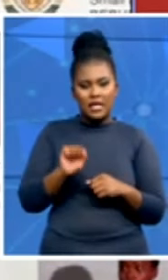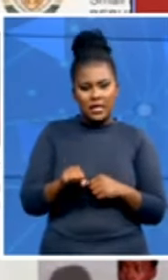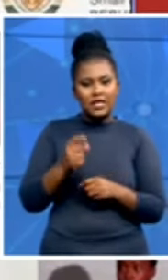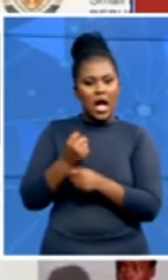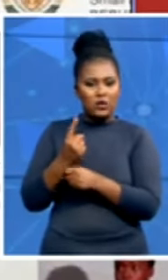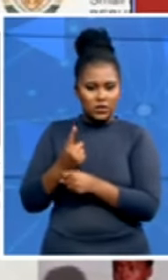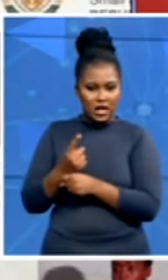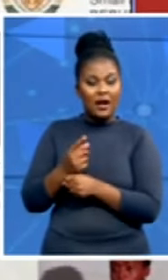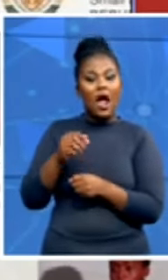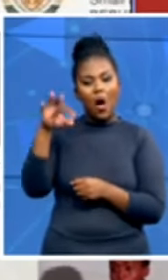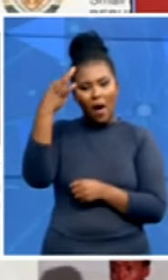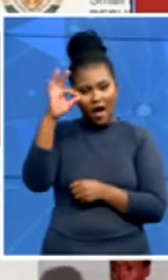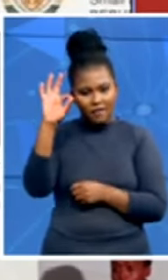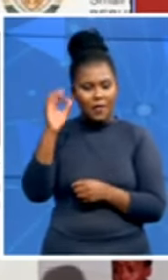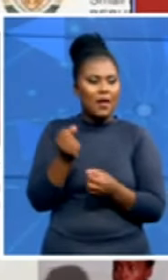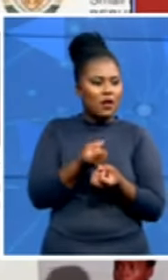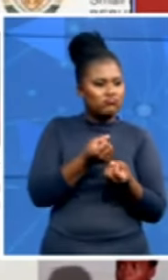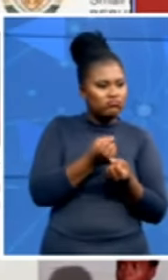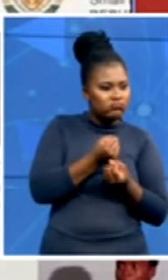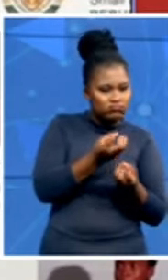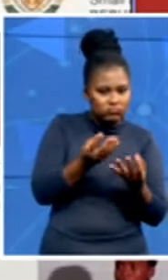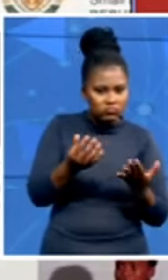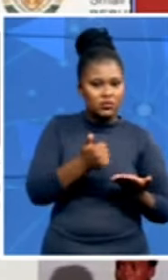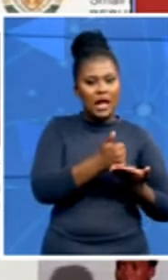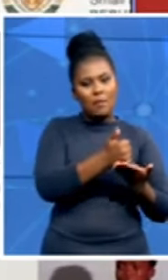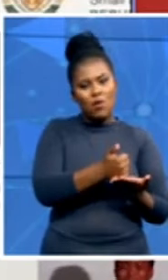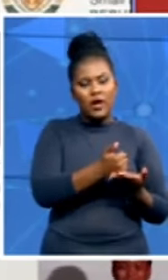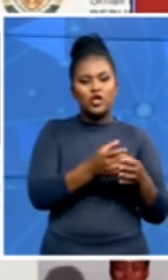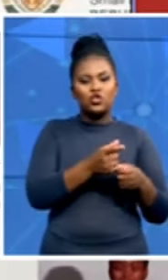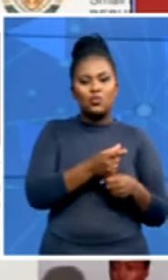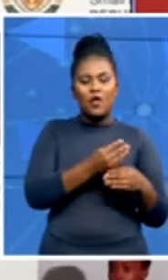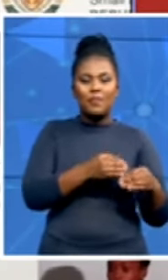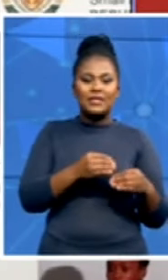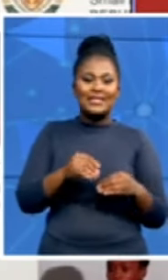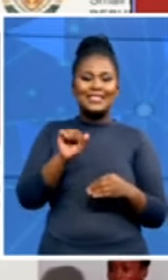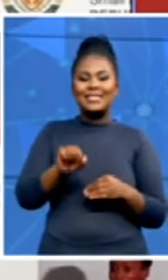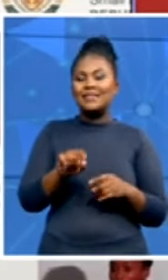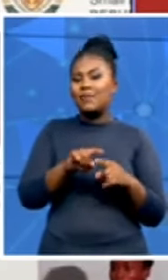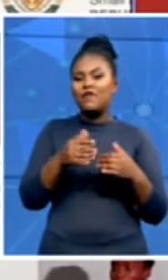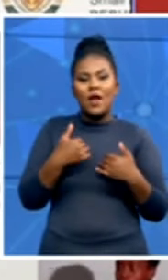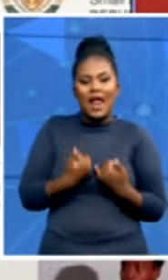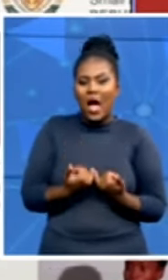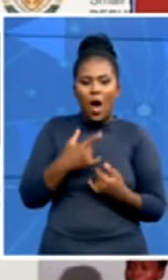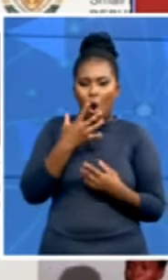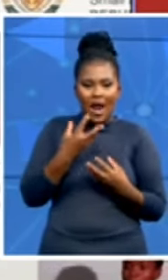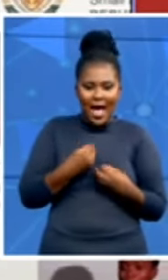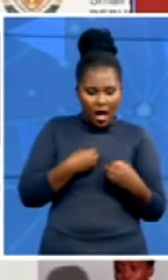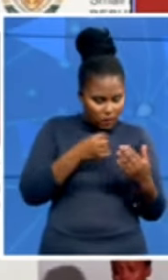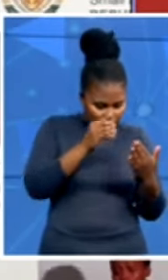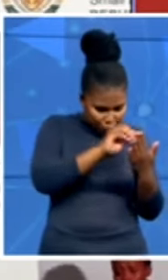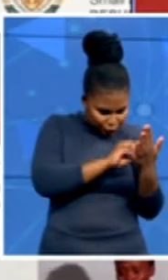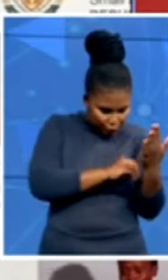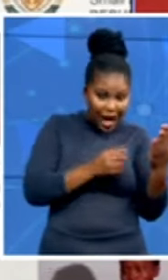assisting small business. Unfortunately, for now, I do not have the records of how many have benefited to date.